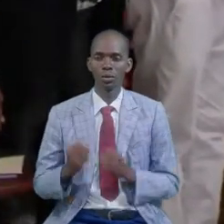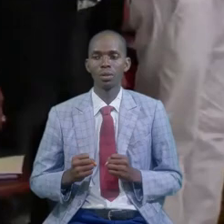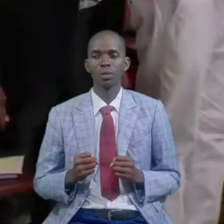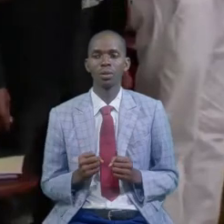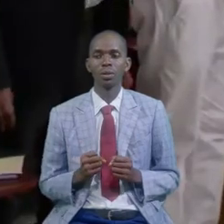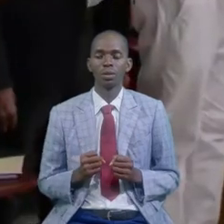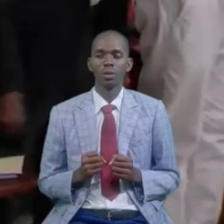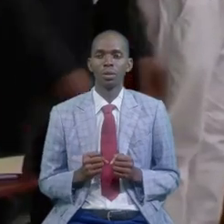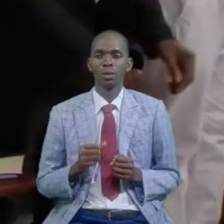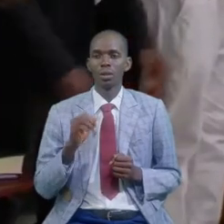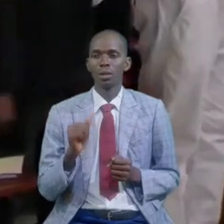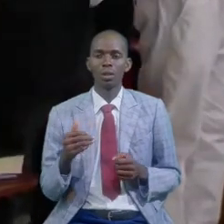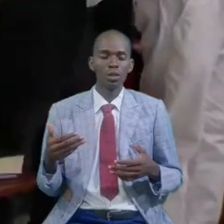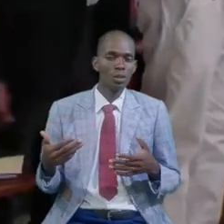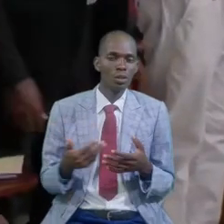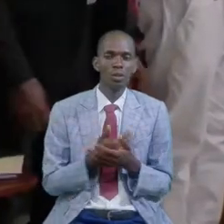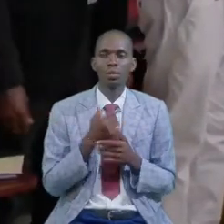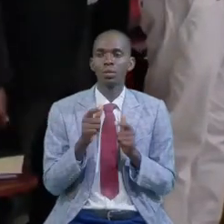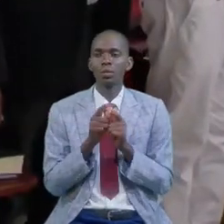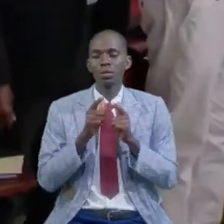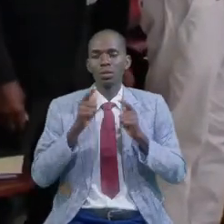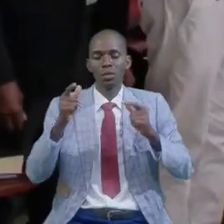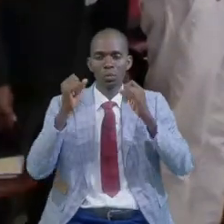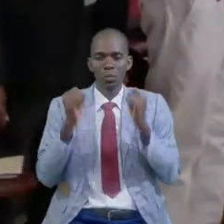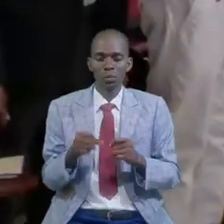a new dynamite in you.